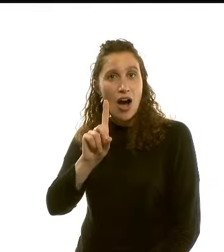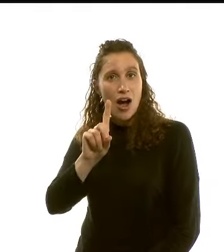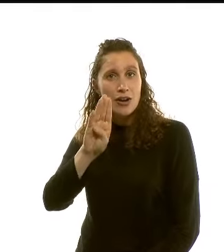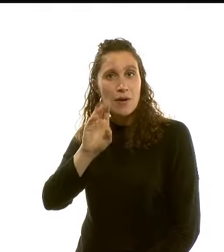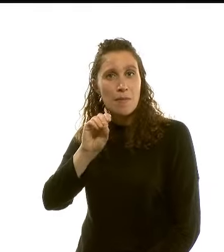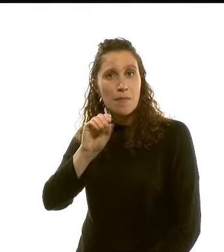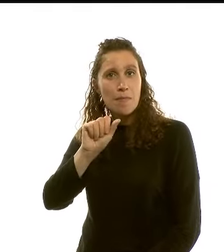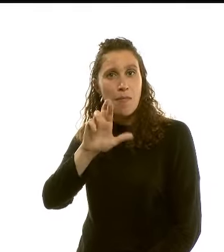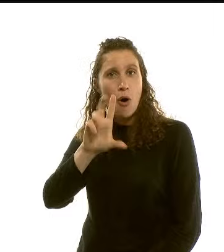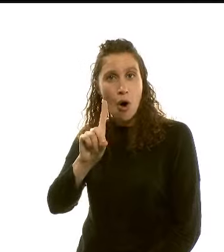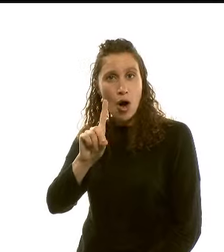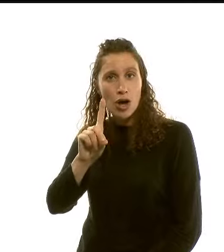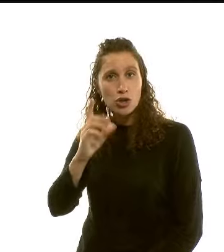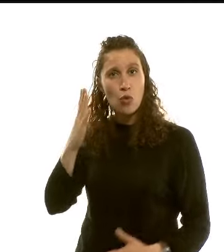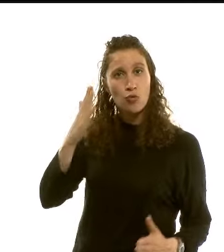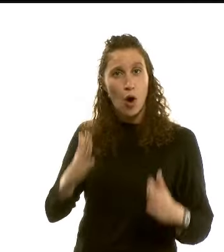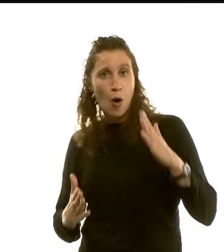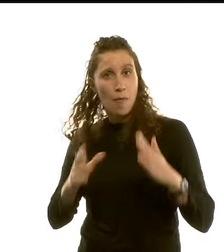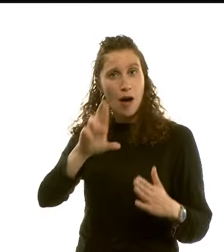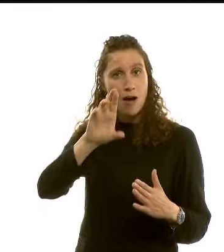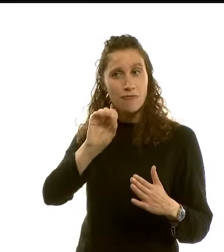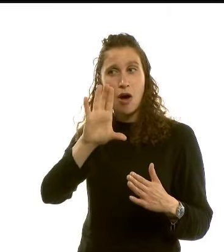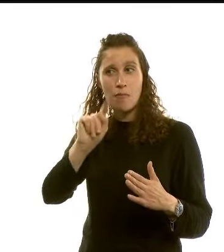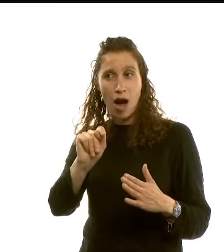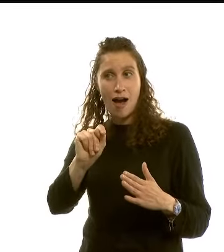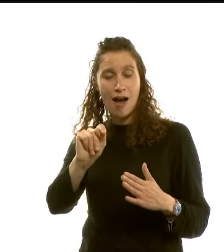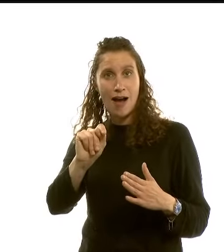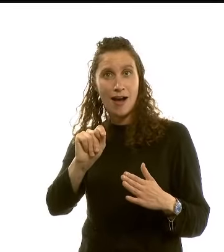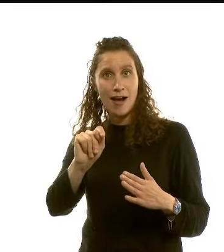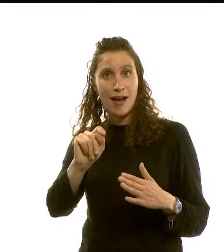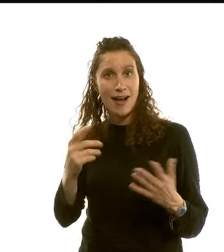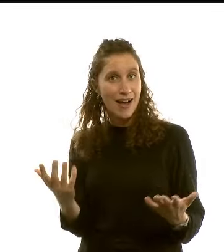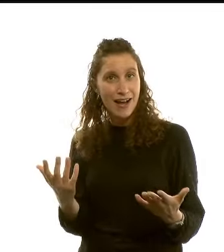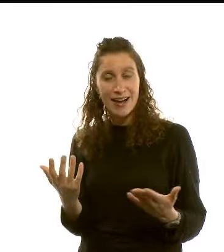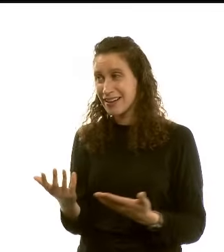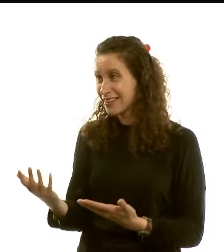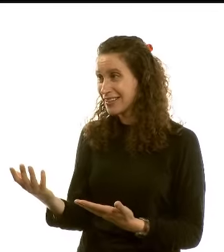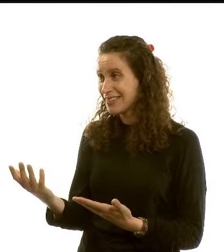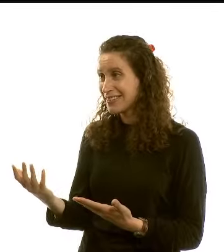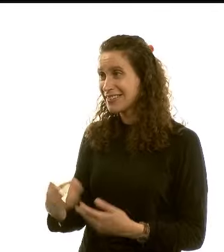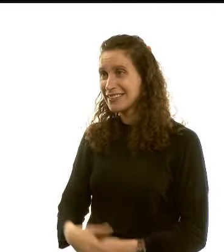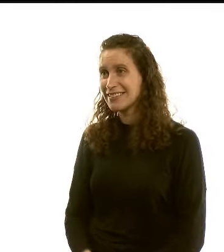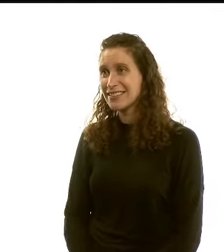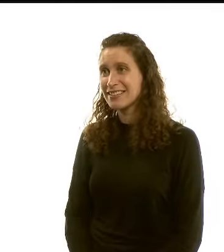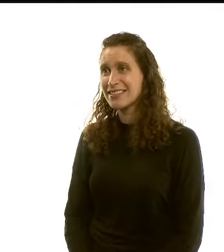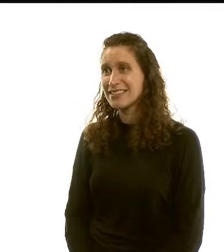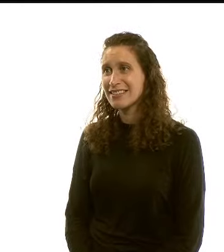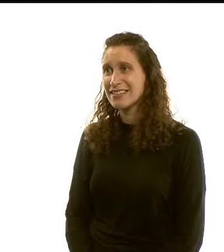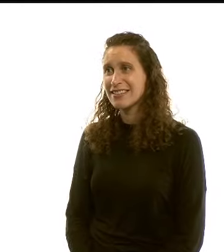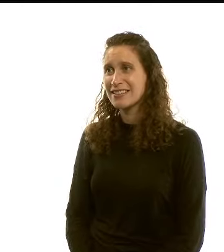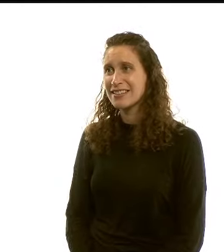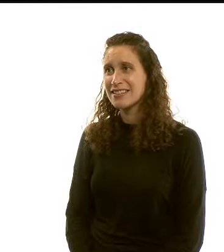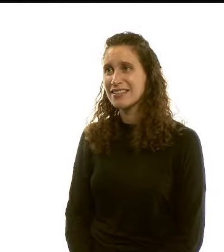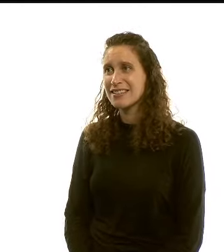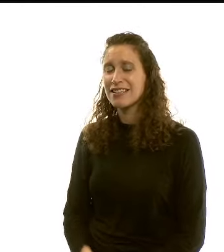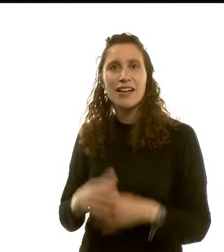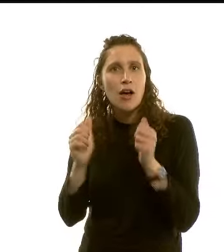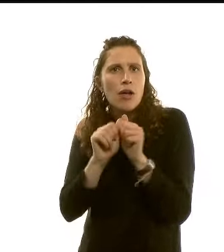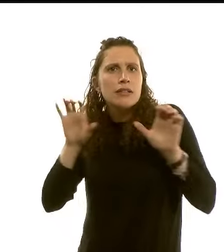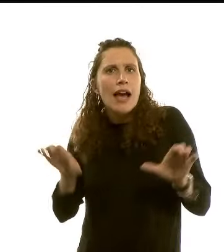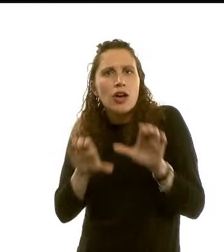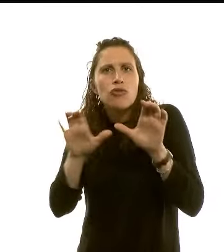taken a bit of a memo today. I Just can exactly see the same. And exactly like Tara said, like with the decorations and